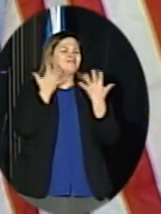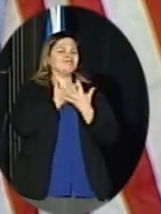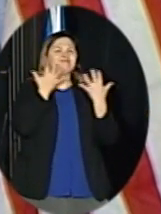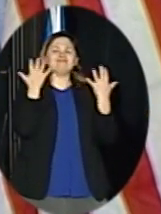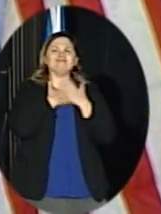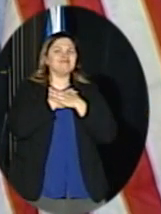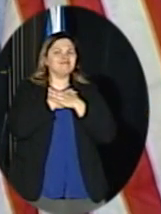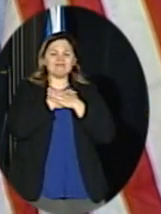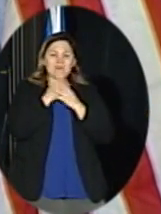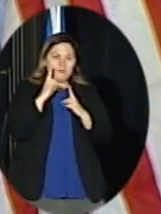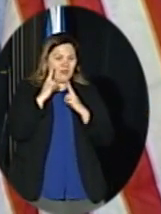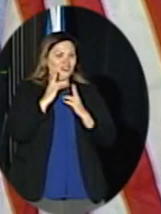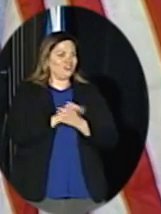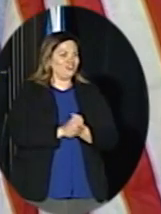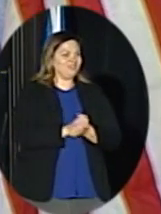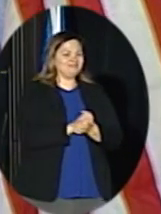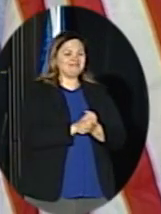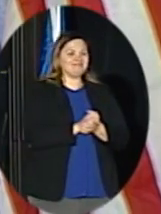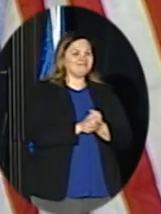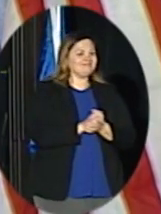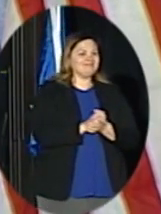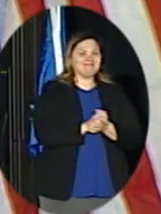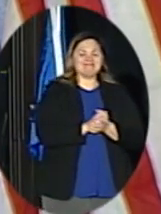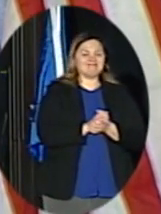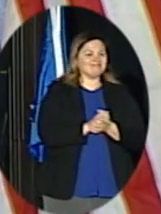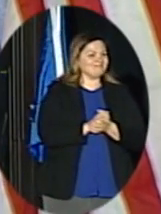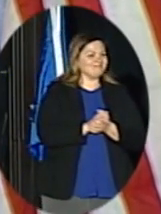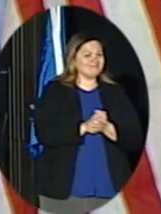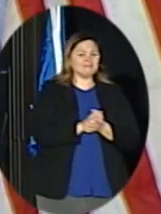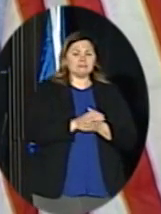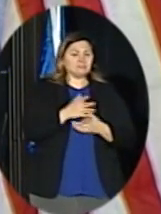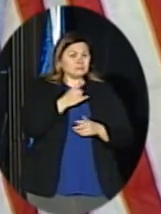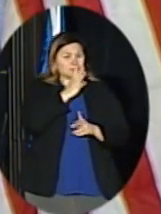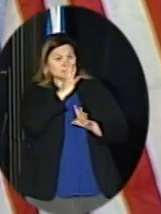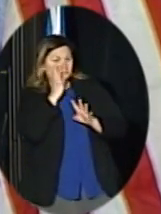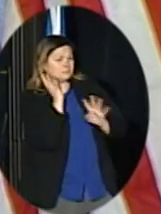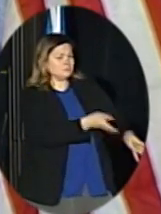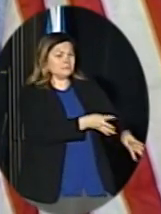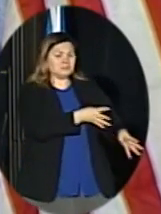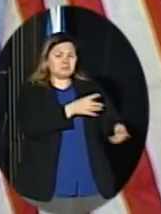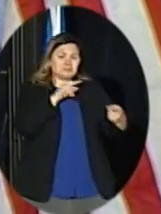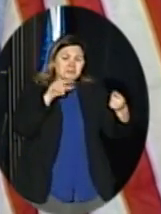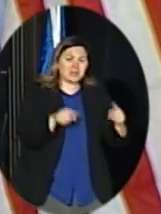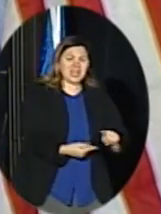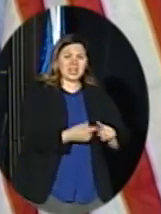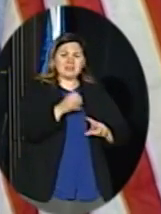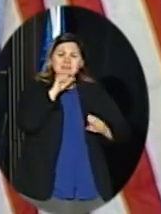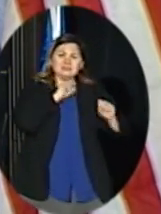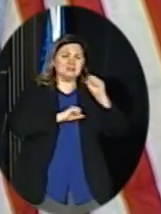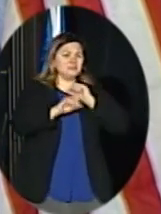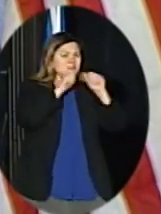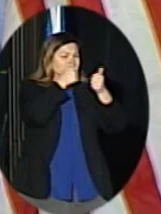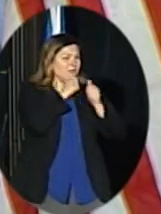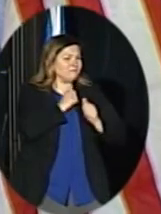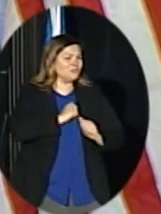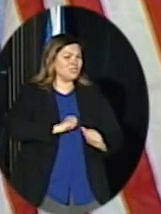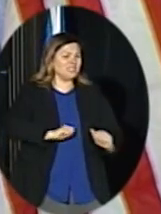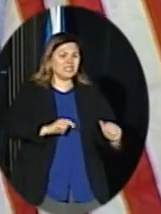But we cannot ignore the painful reminder written into our anthem's third